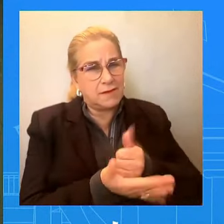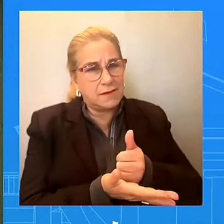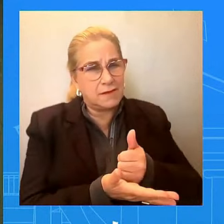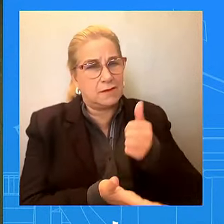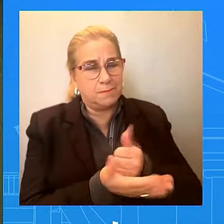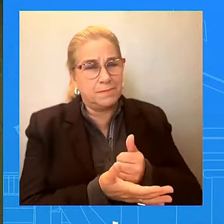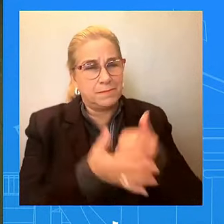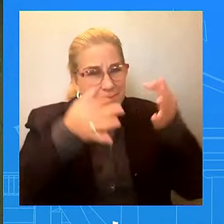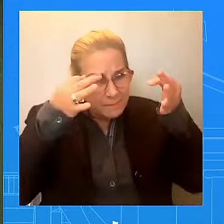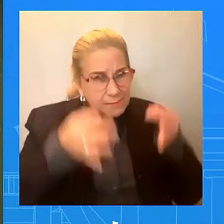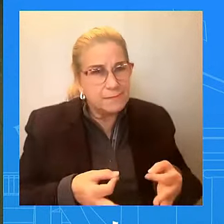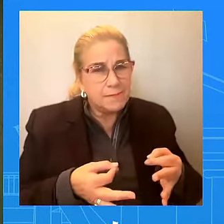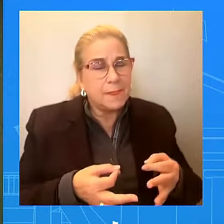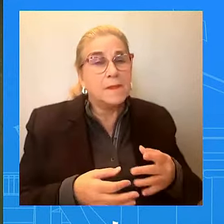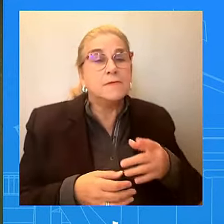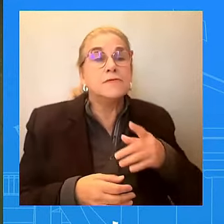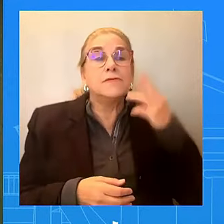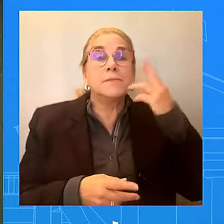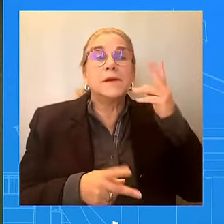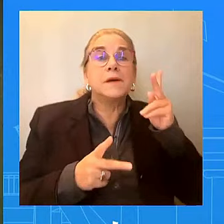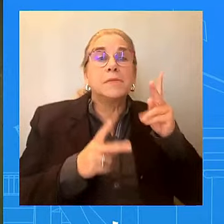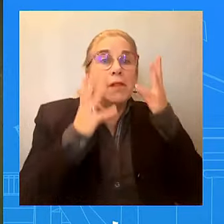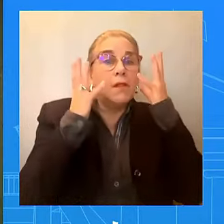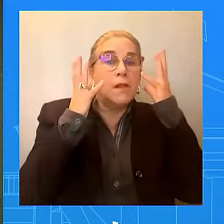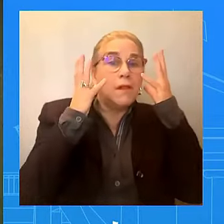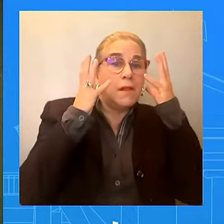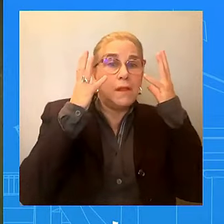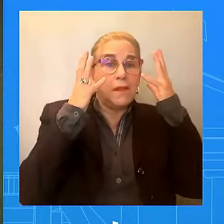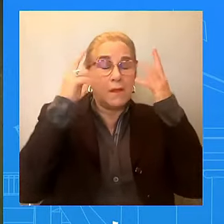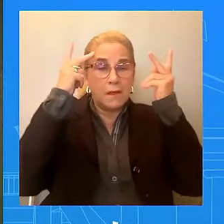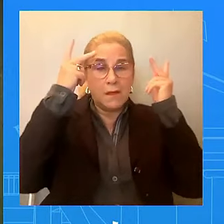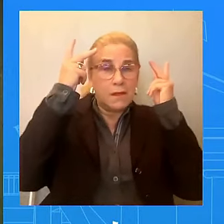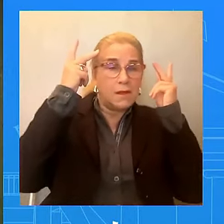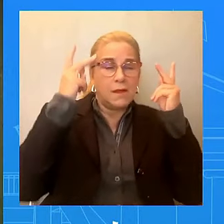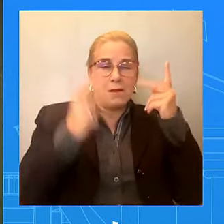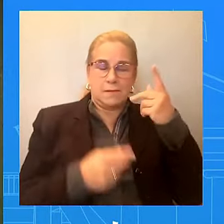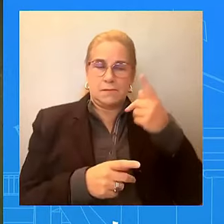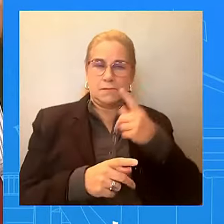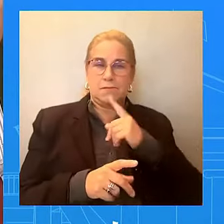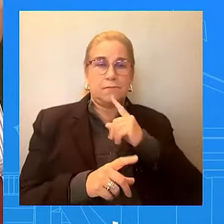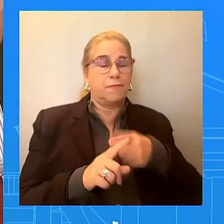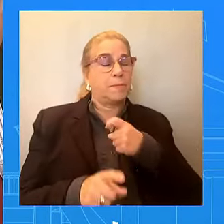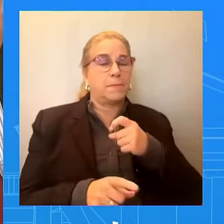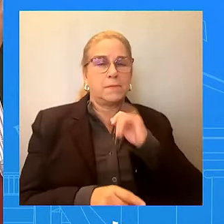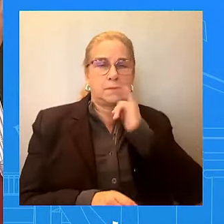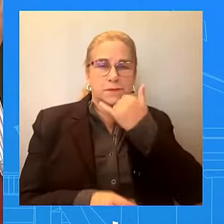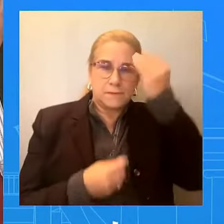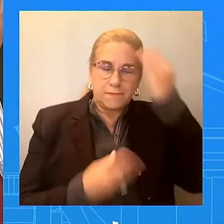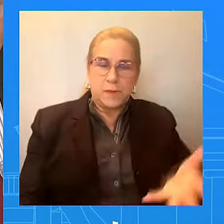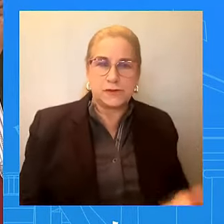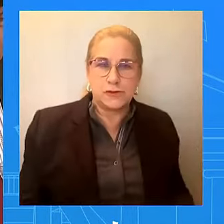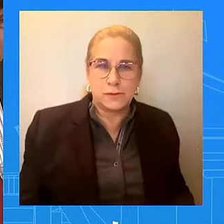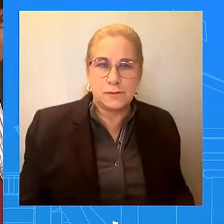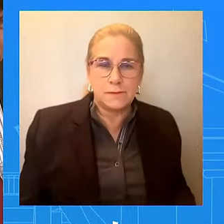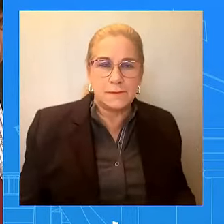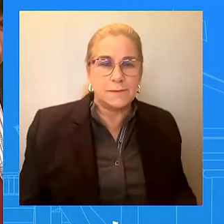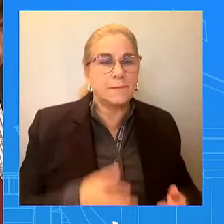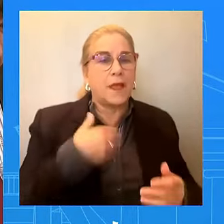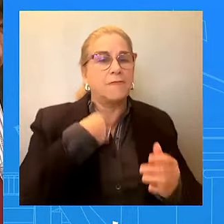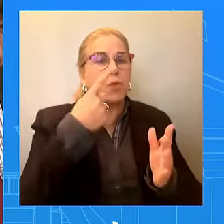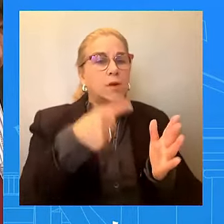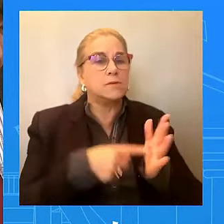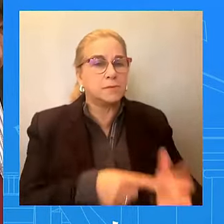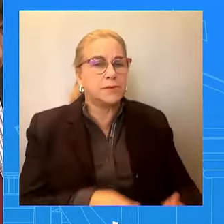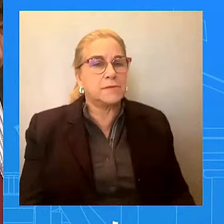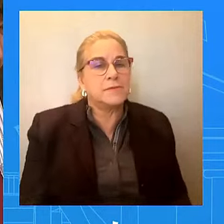them. Good, Mary. That is just one example. Thank you, Mr. Secretary. Mary Bruce with ABC. Another question on misinformation. You